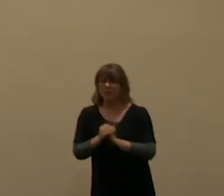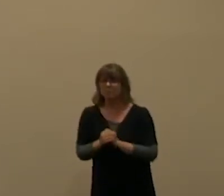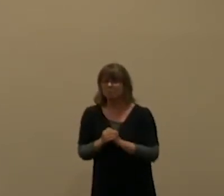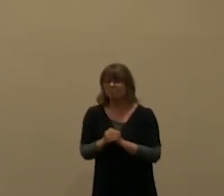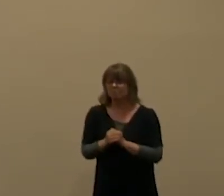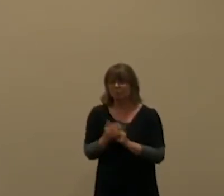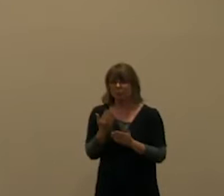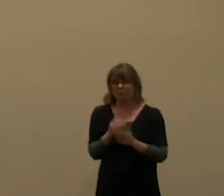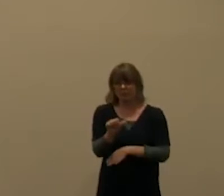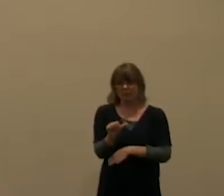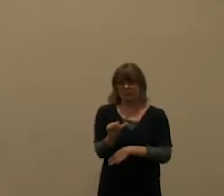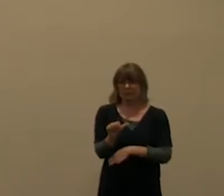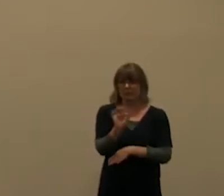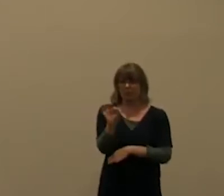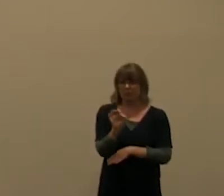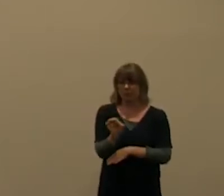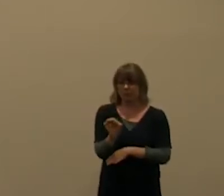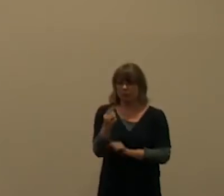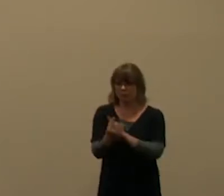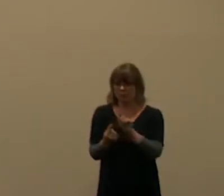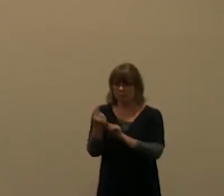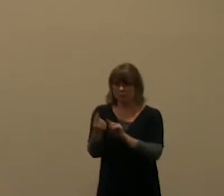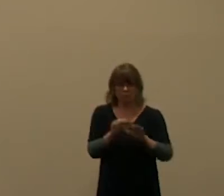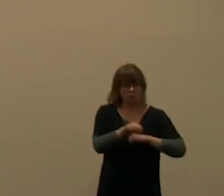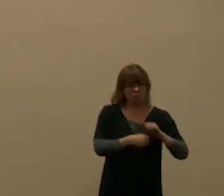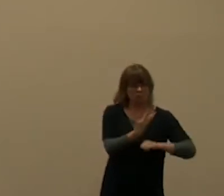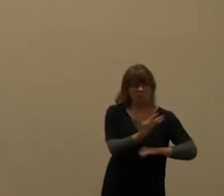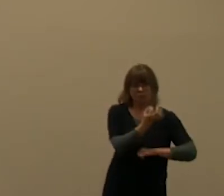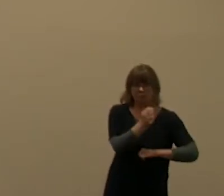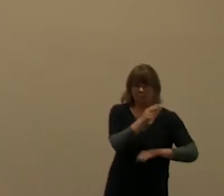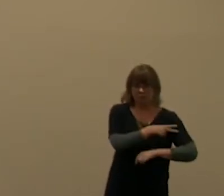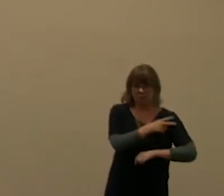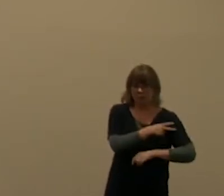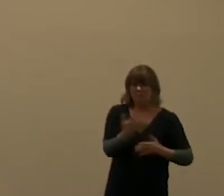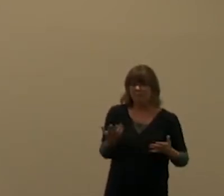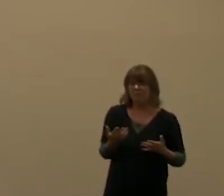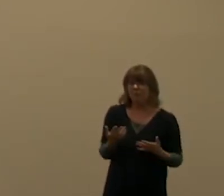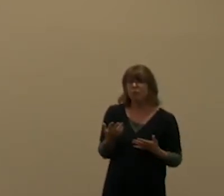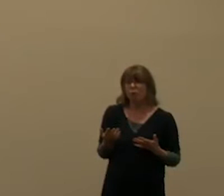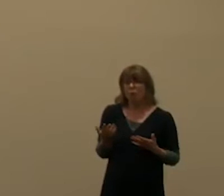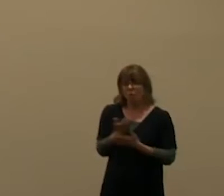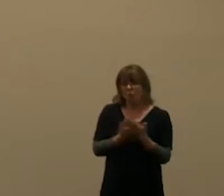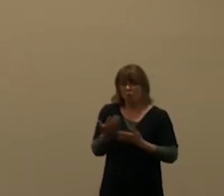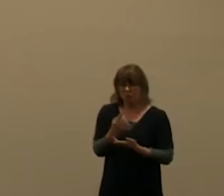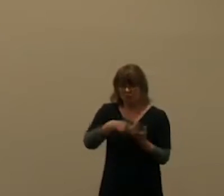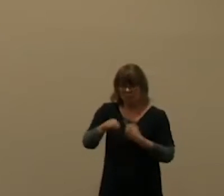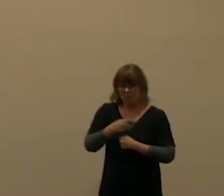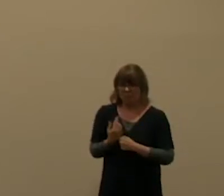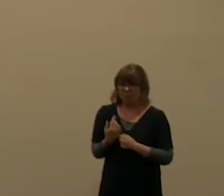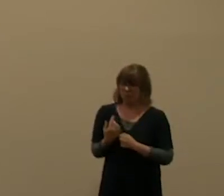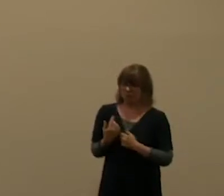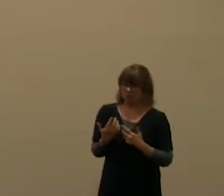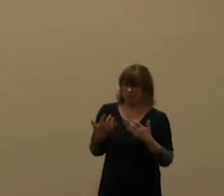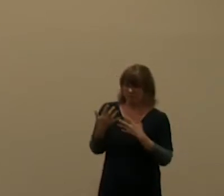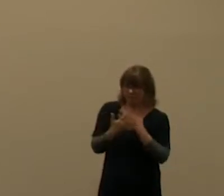to about 6% of the meetings. So if we are talking about people that are really busy in